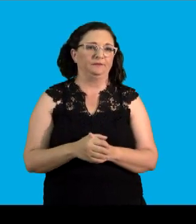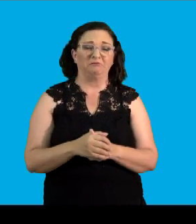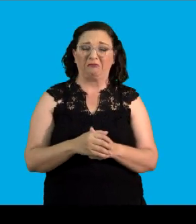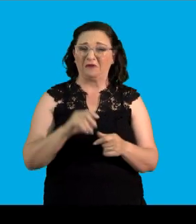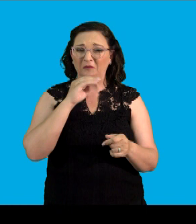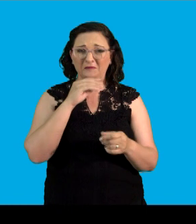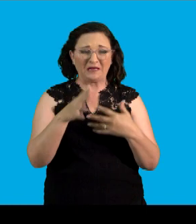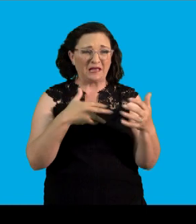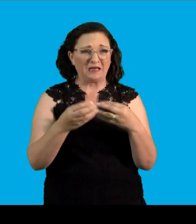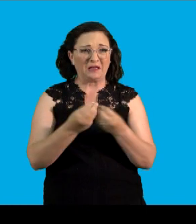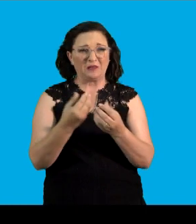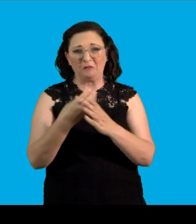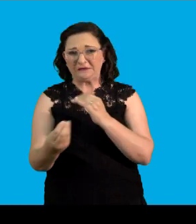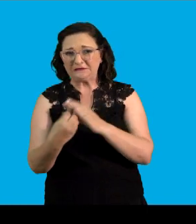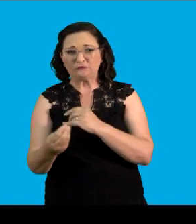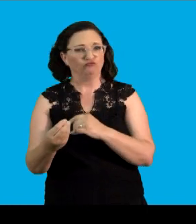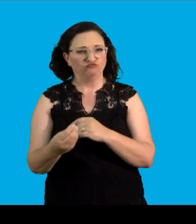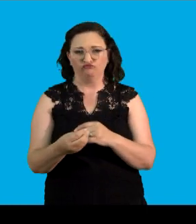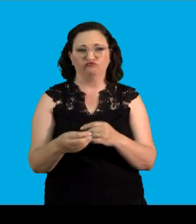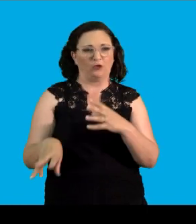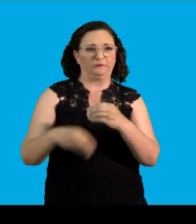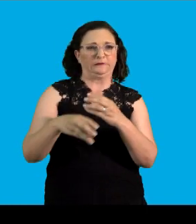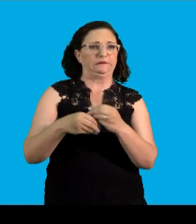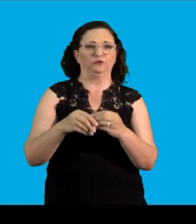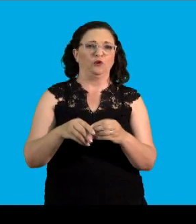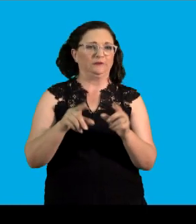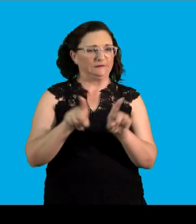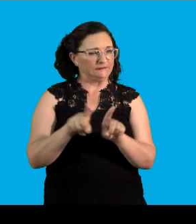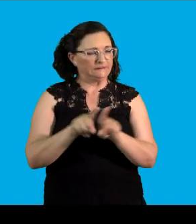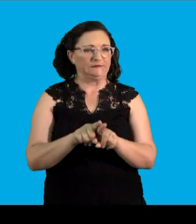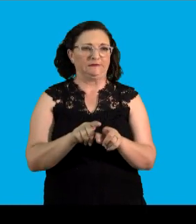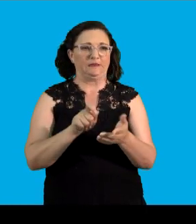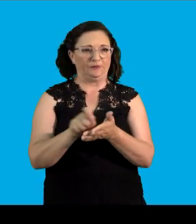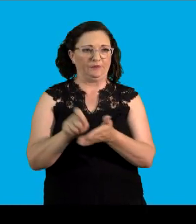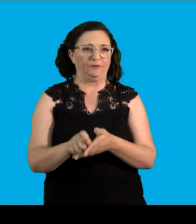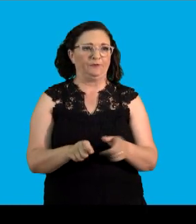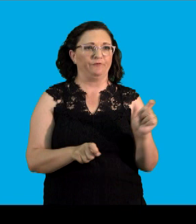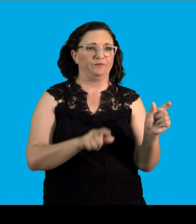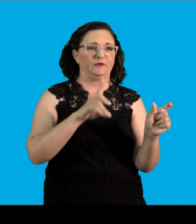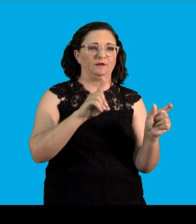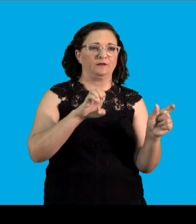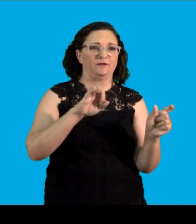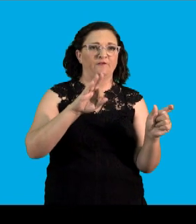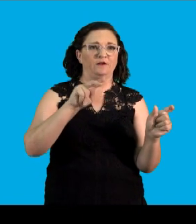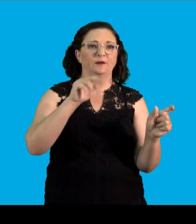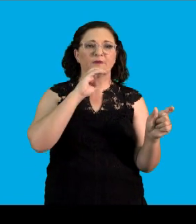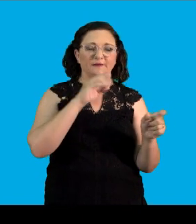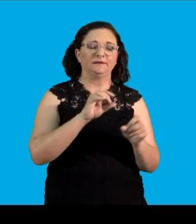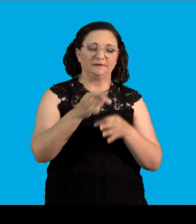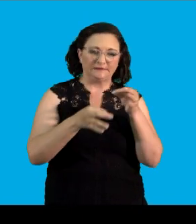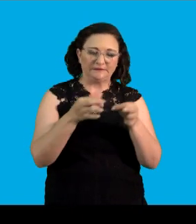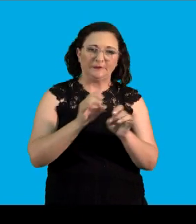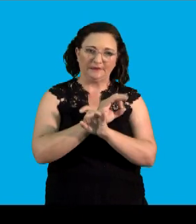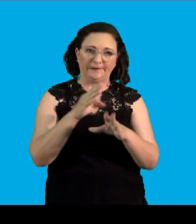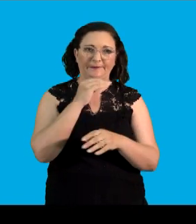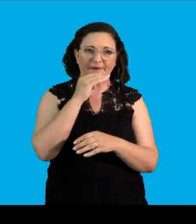out anything. You take it directly. When they say define, you give the concise and clear meaning. When they say discuss